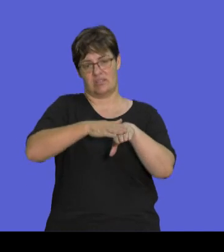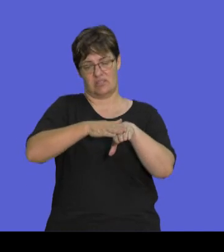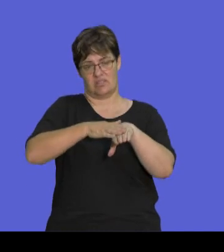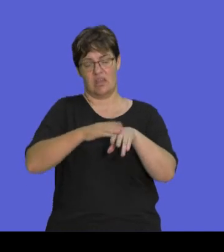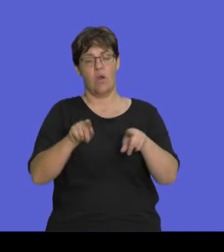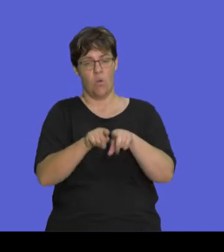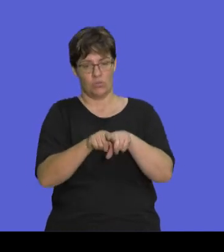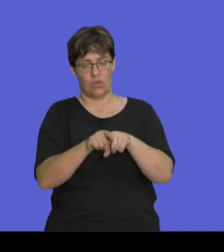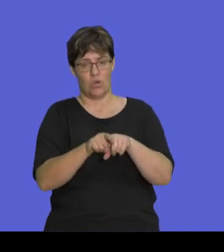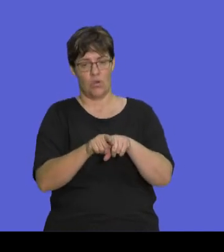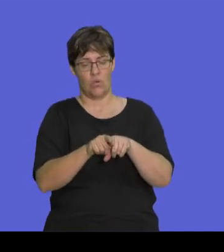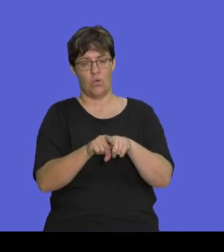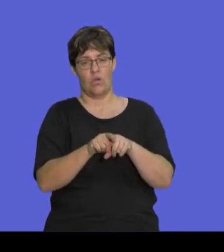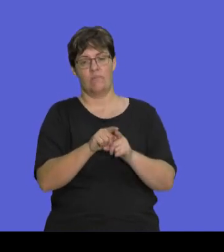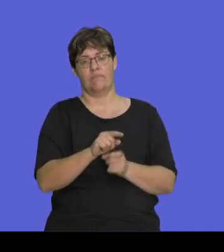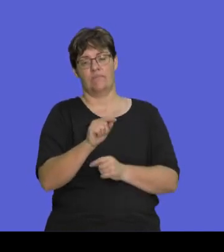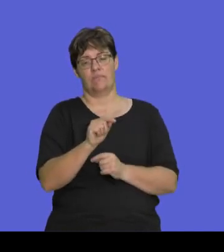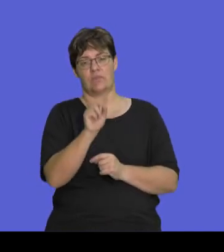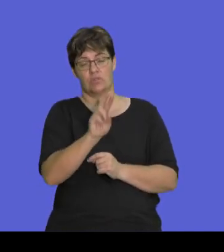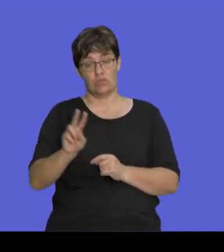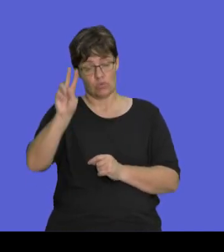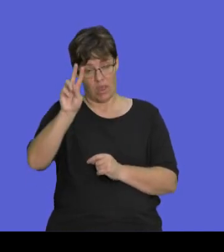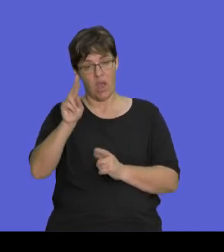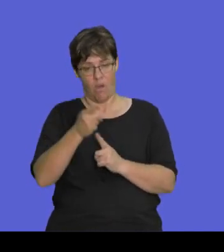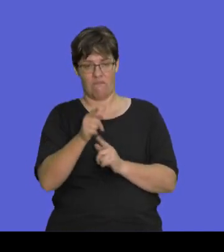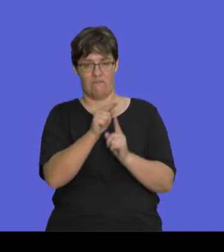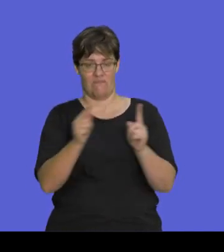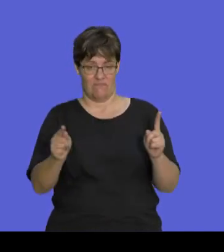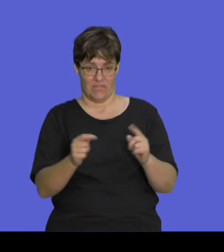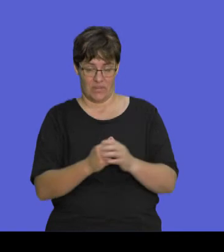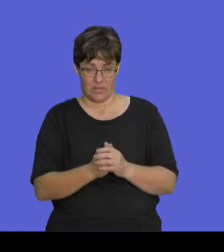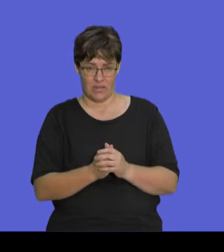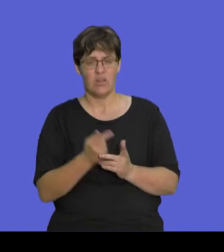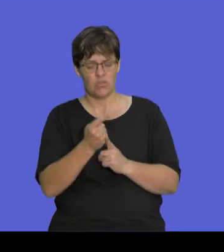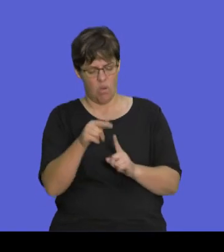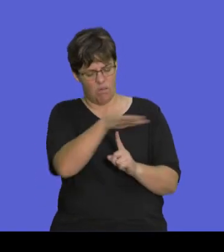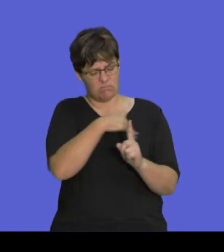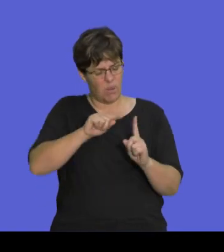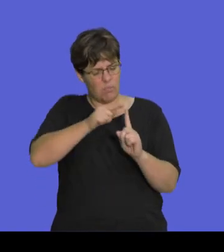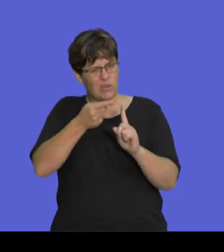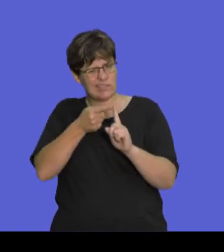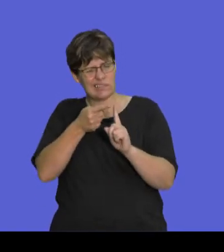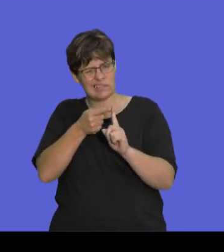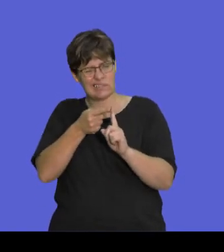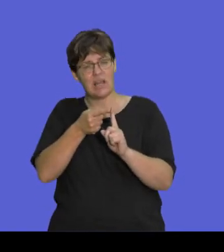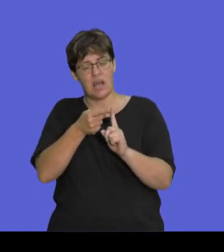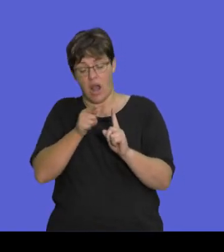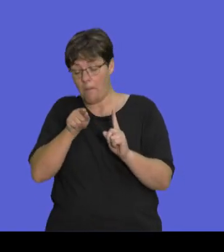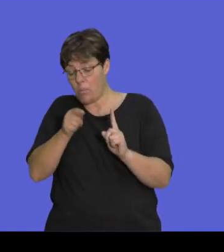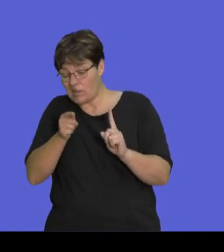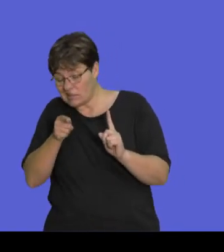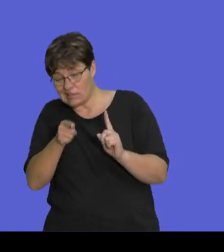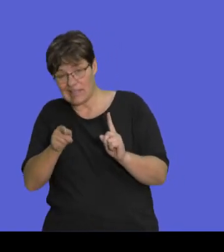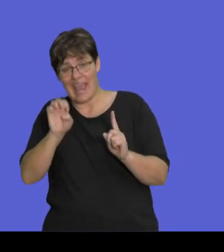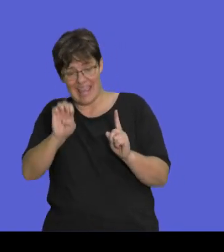of charges, and the square of the distance. So electric field strength or electric field at a point, which is